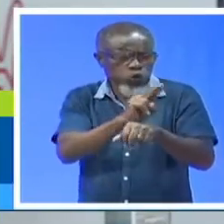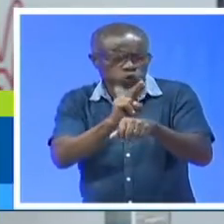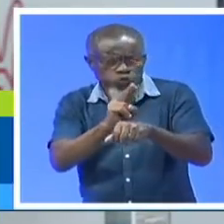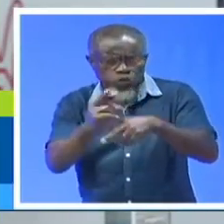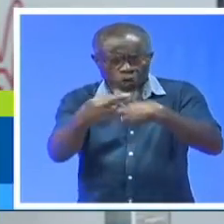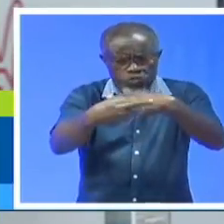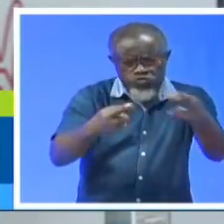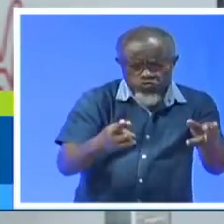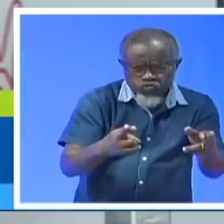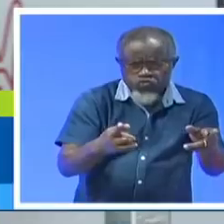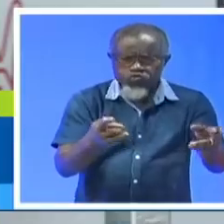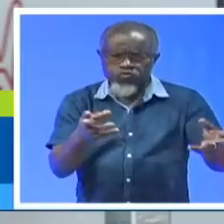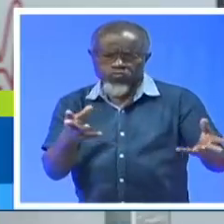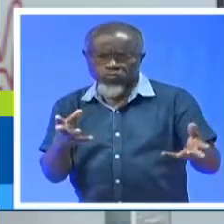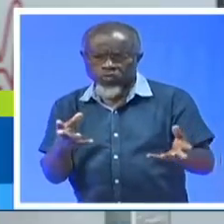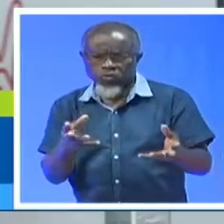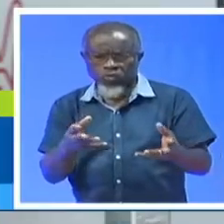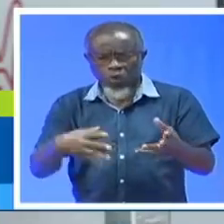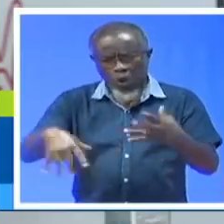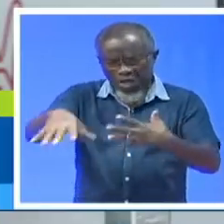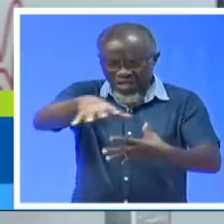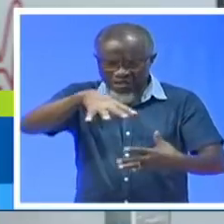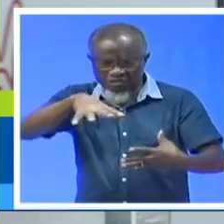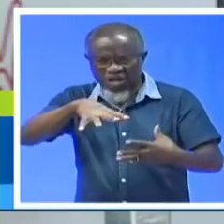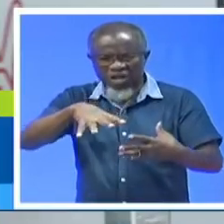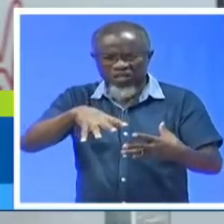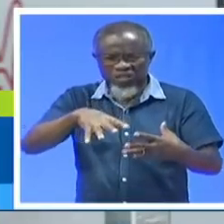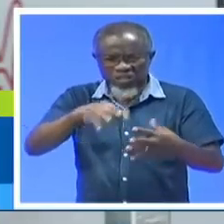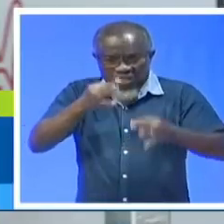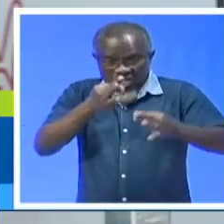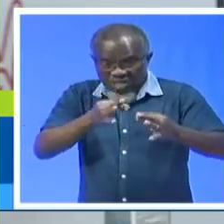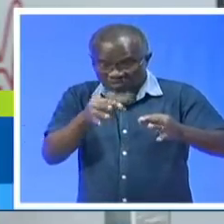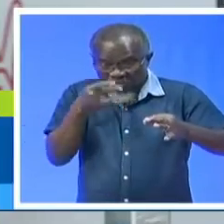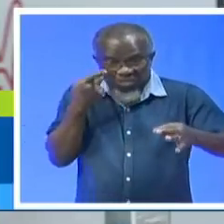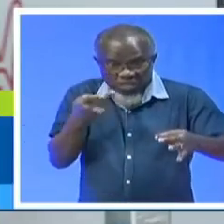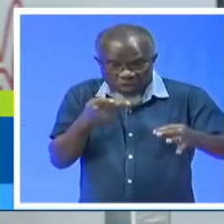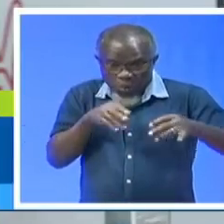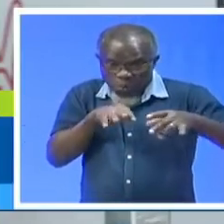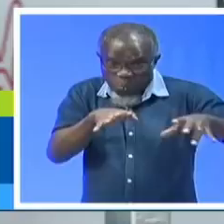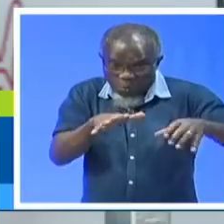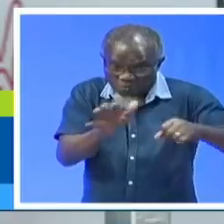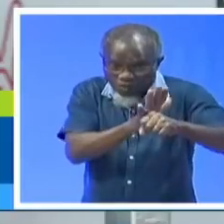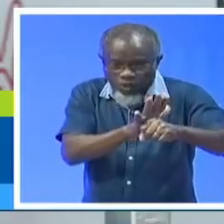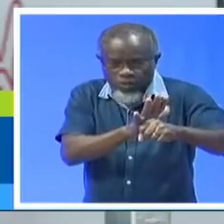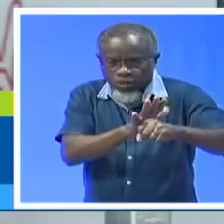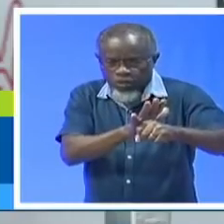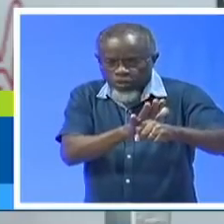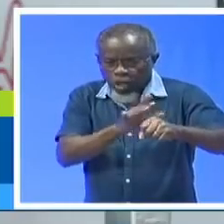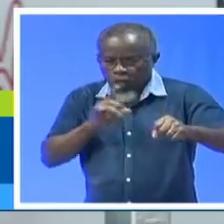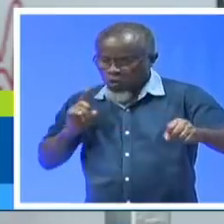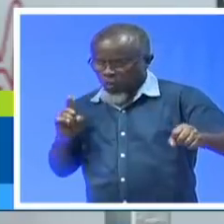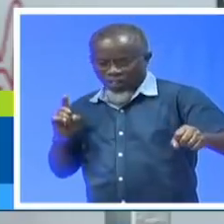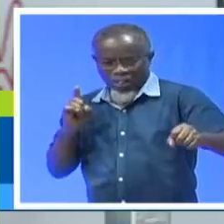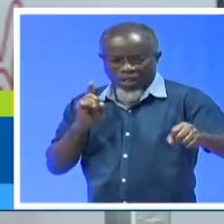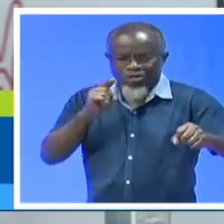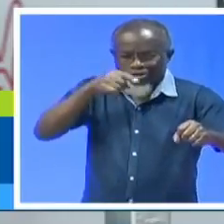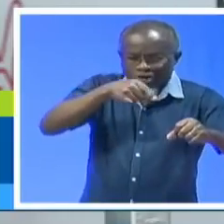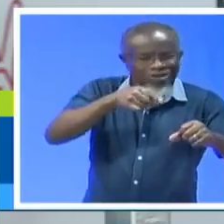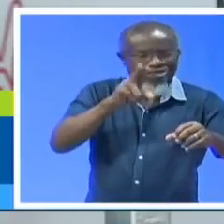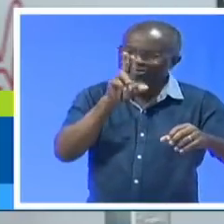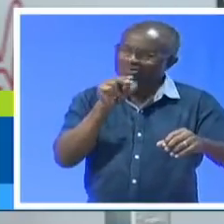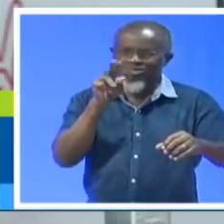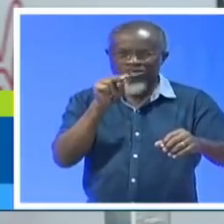that's crowded, then it's probably not the best idea to add to the crowd by inserting yourself into a crowded location. It